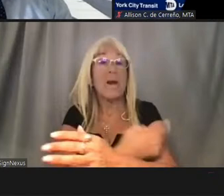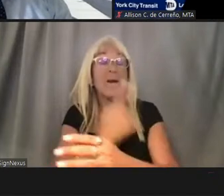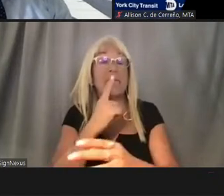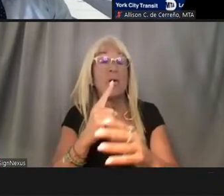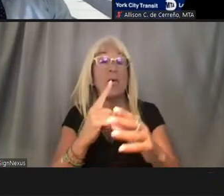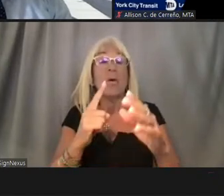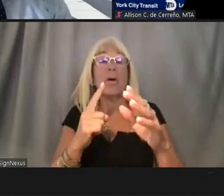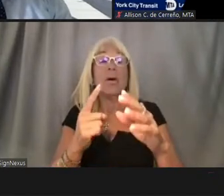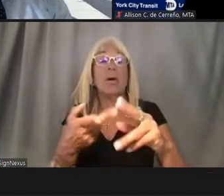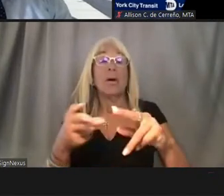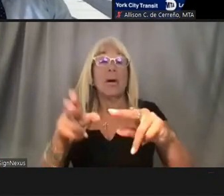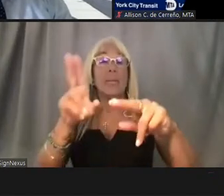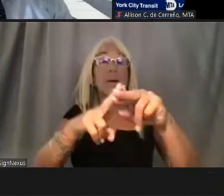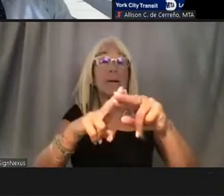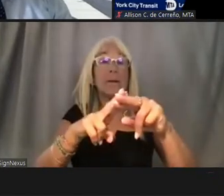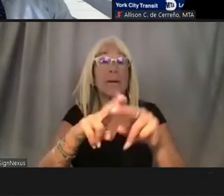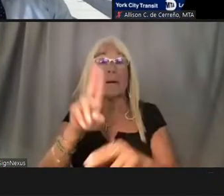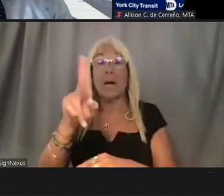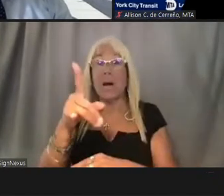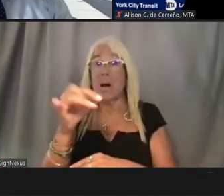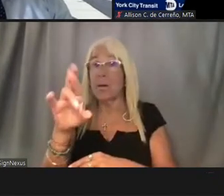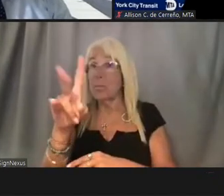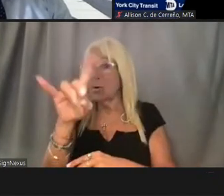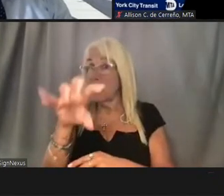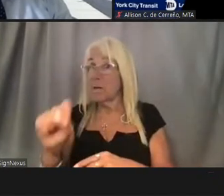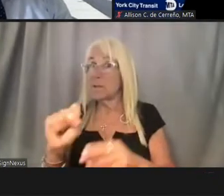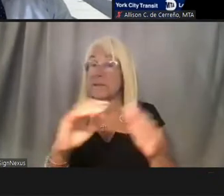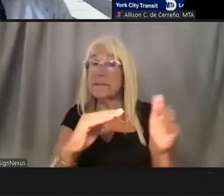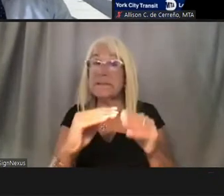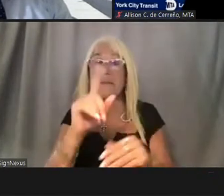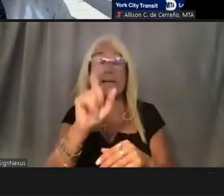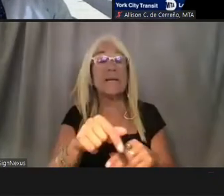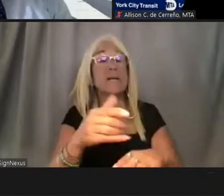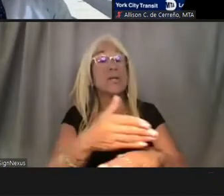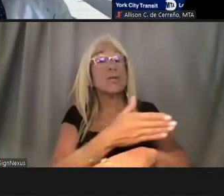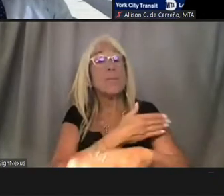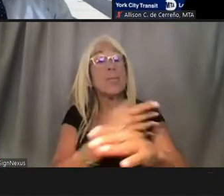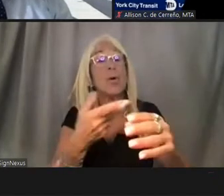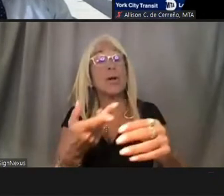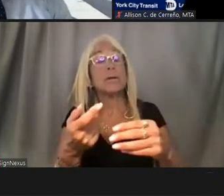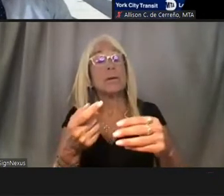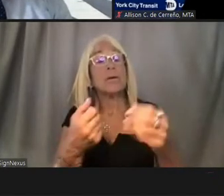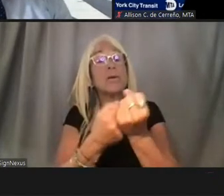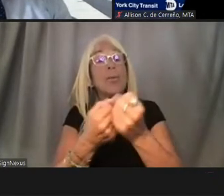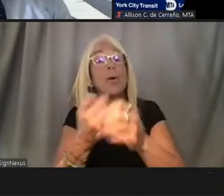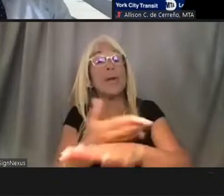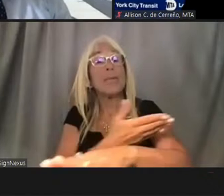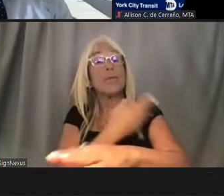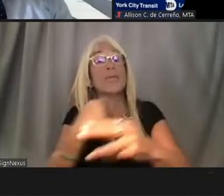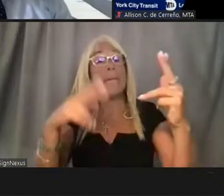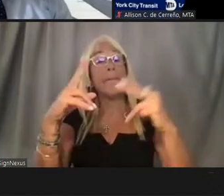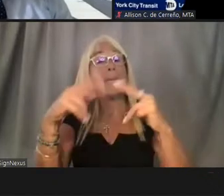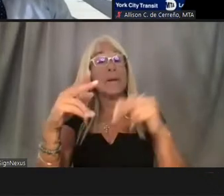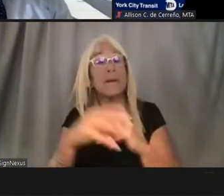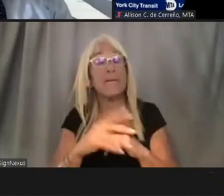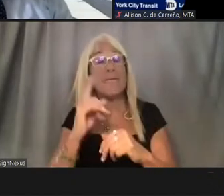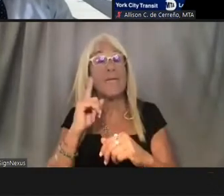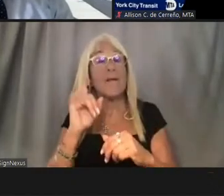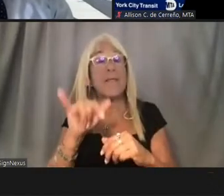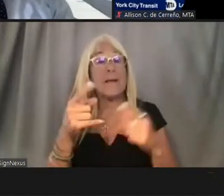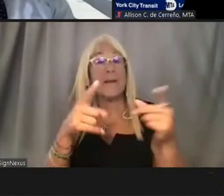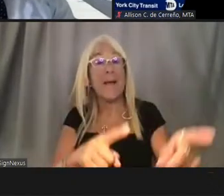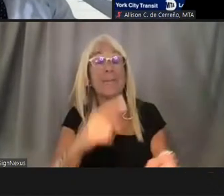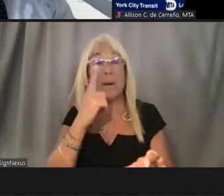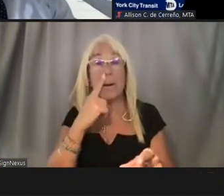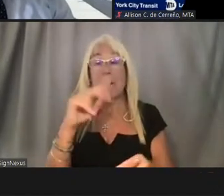the Bronx has made buildings with low-income residents and the city needs to support improvements to these buildings in order for the building upgrades to happen for